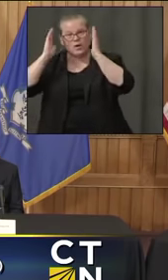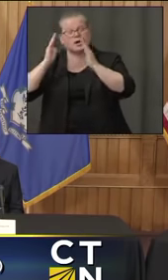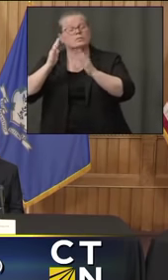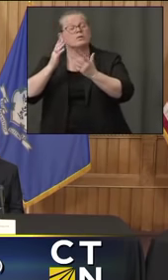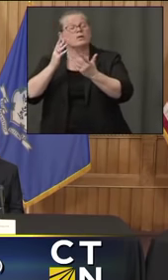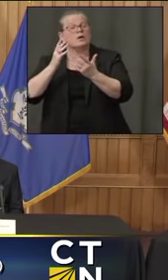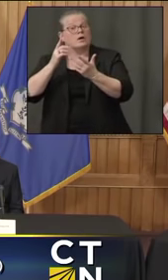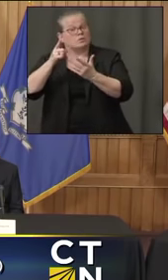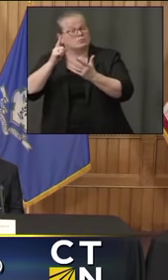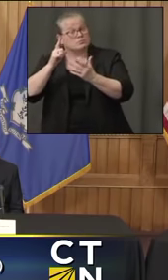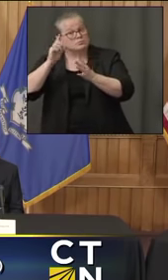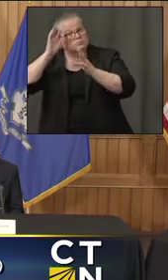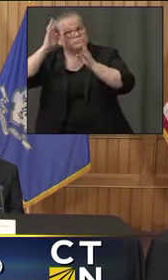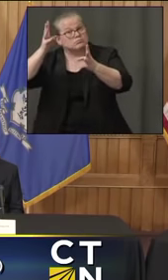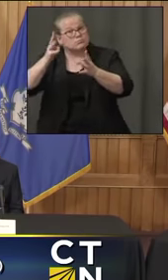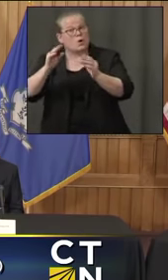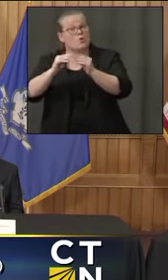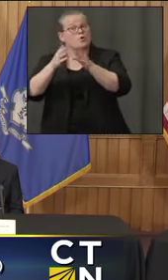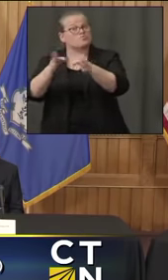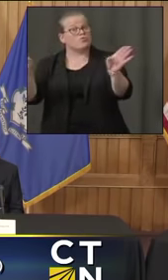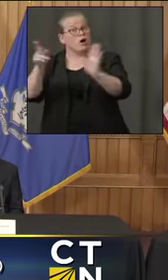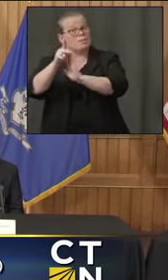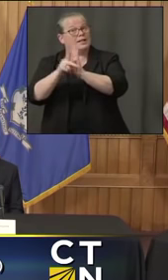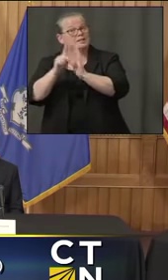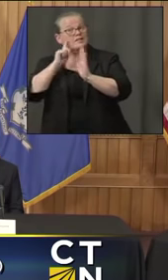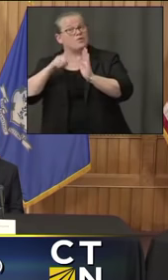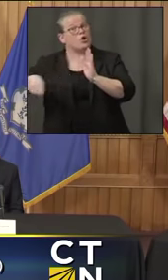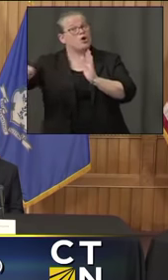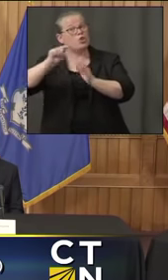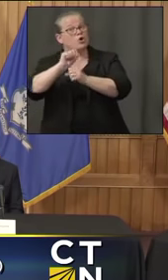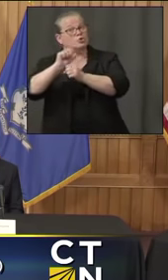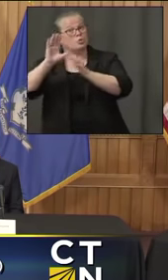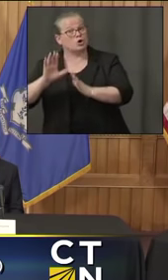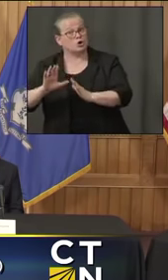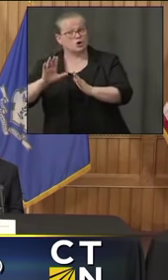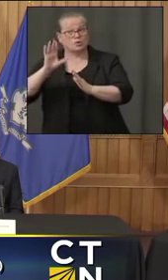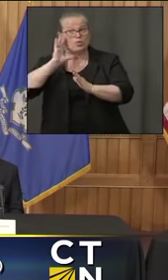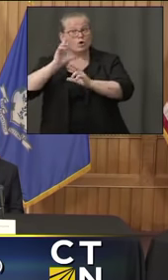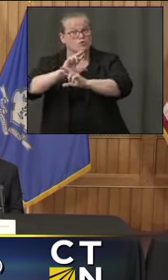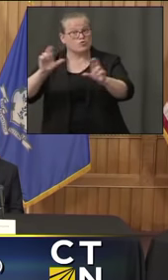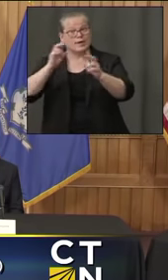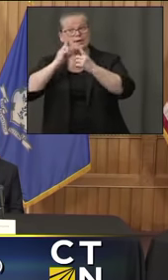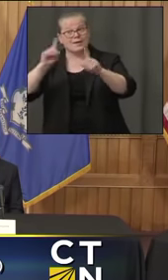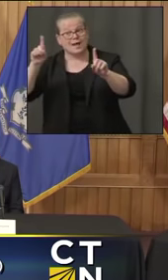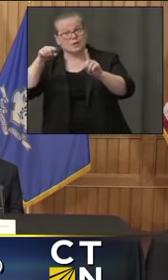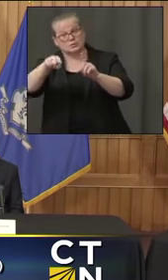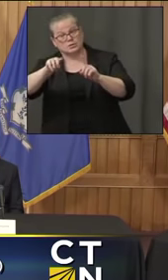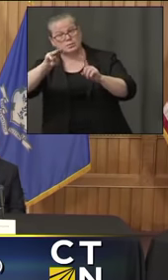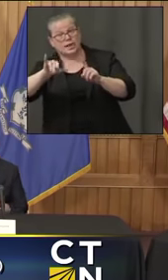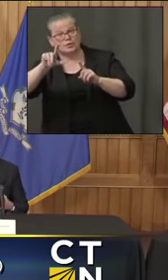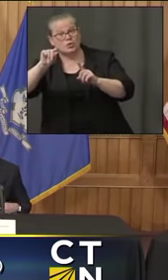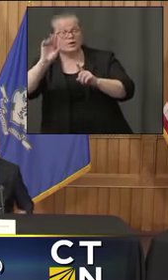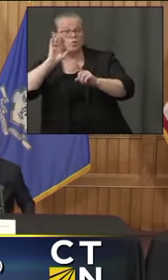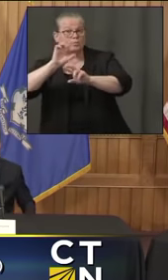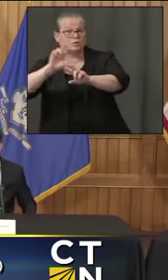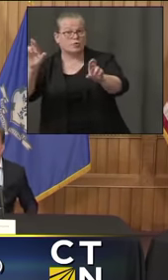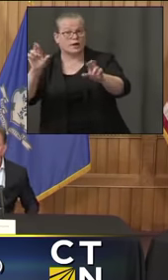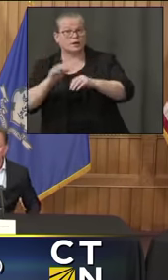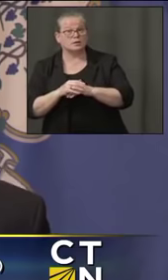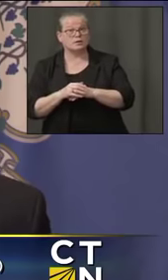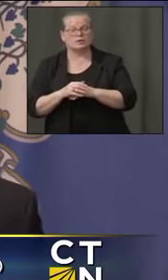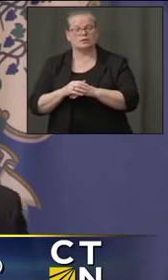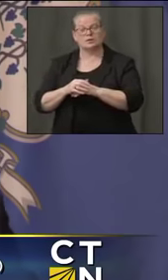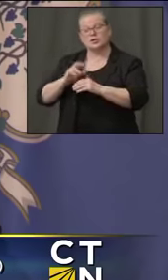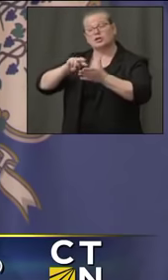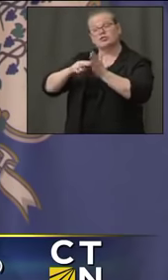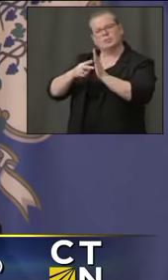those workers' concerns. So will that be announced by May 20th? Will you have anything in place by then? In terms of the child care, you